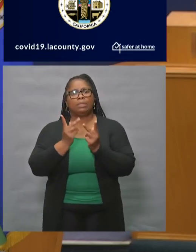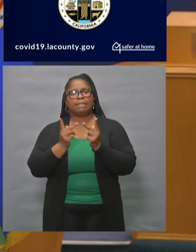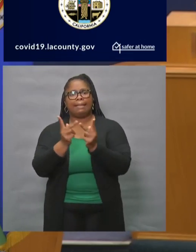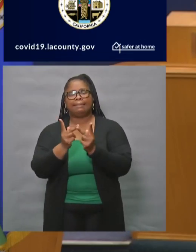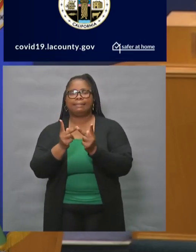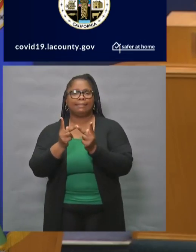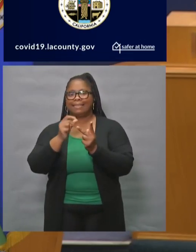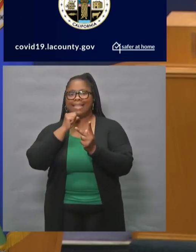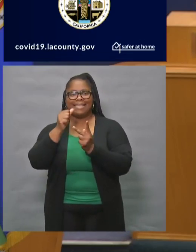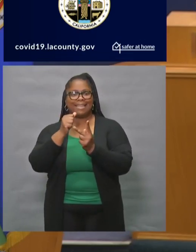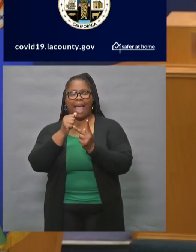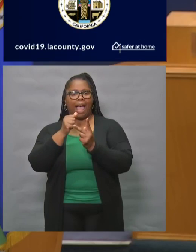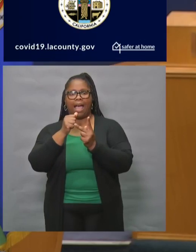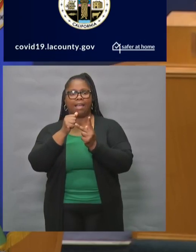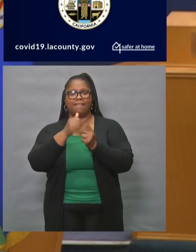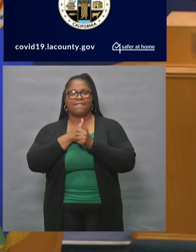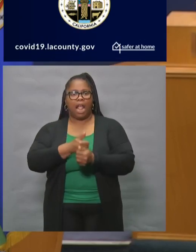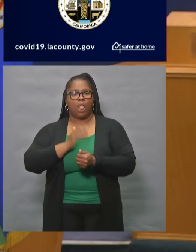lab recording,